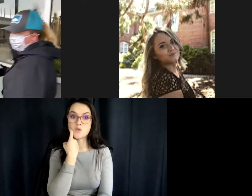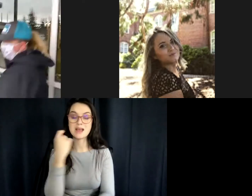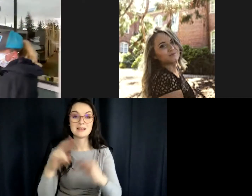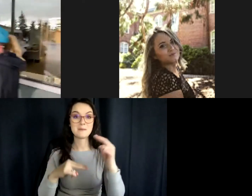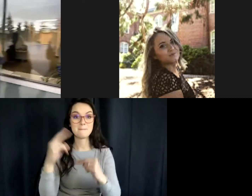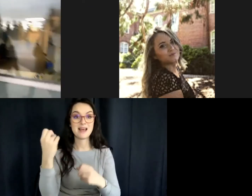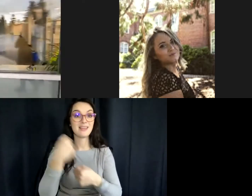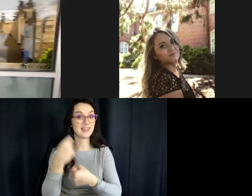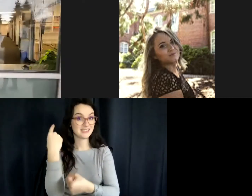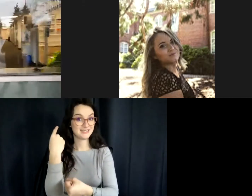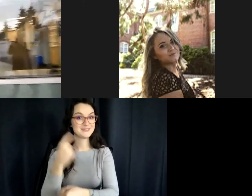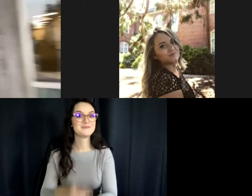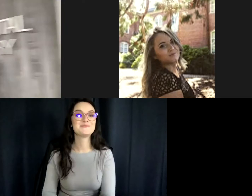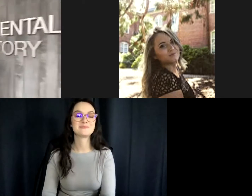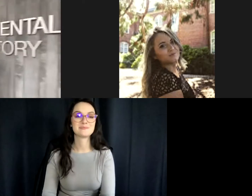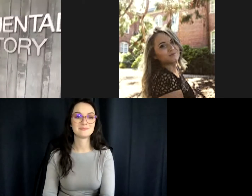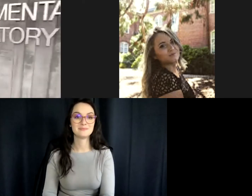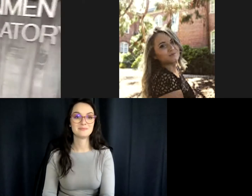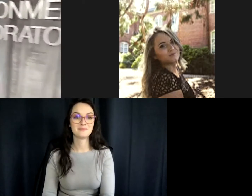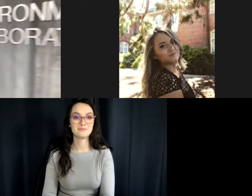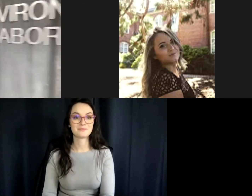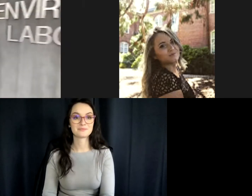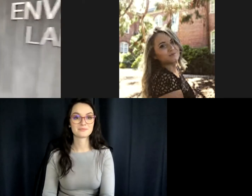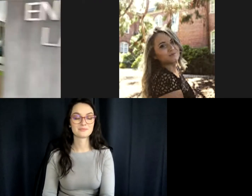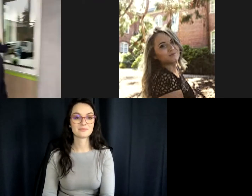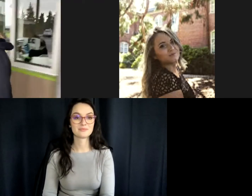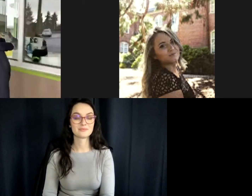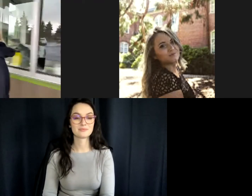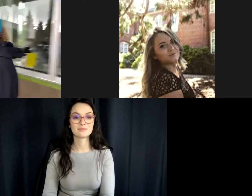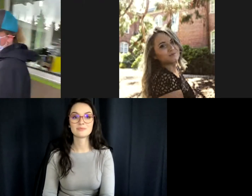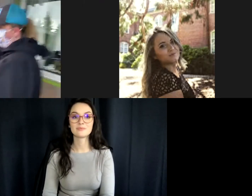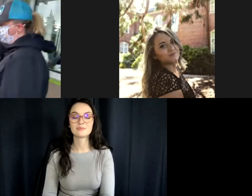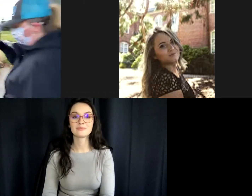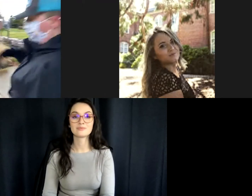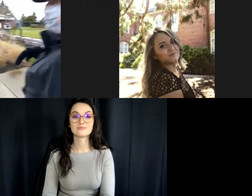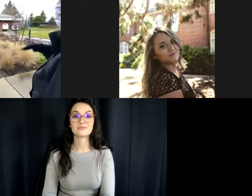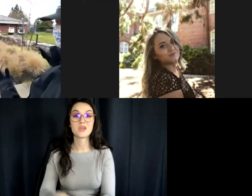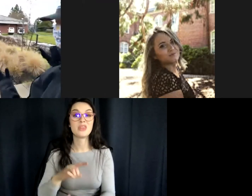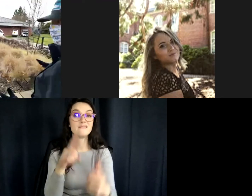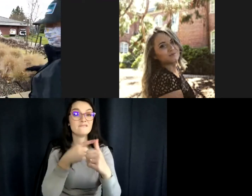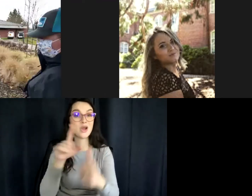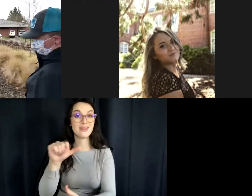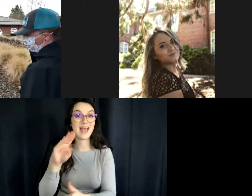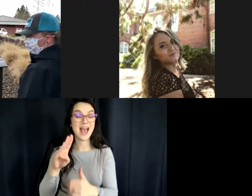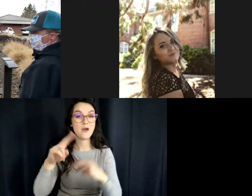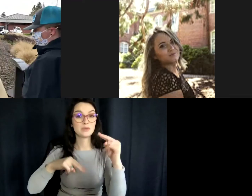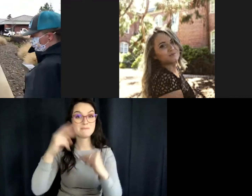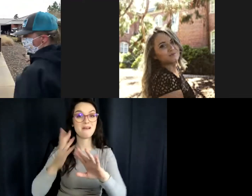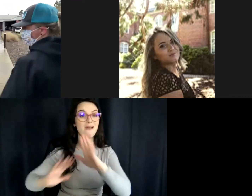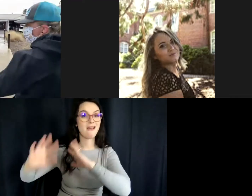where we do tests for pre-treatment and